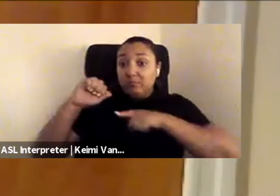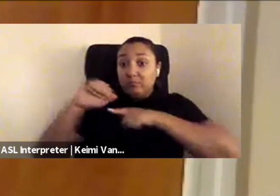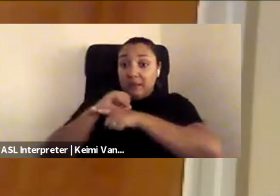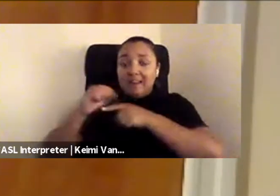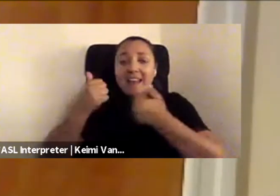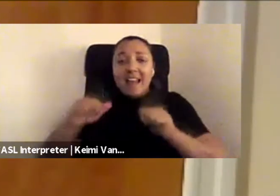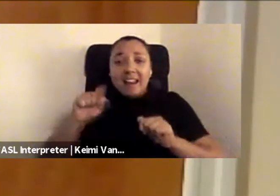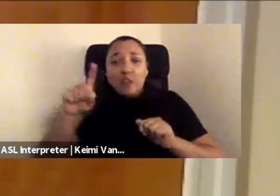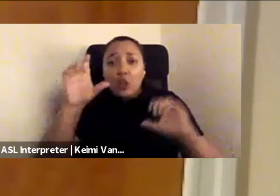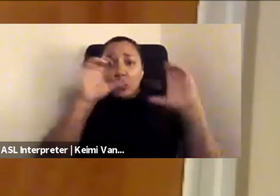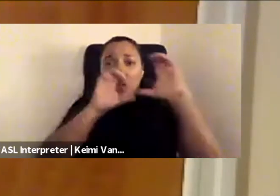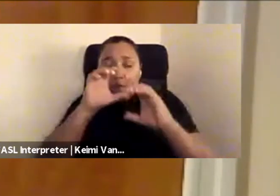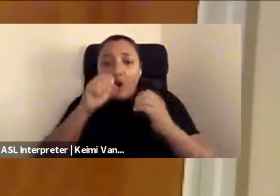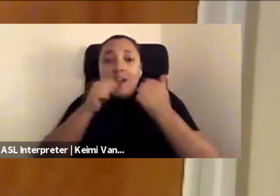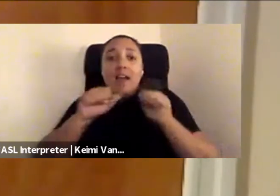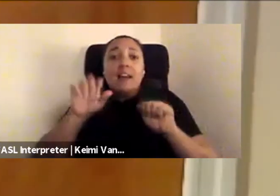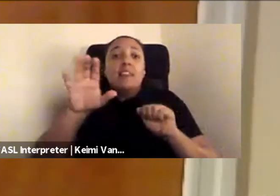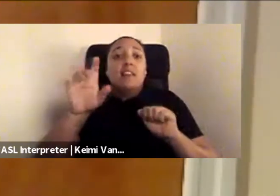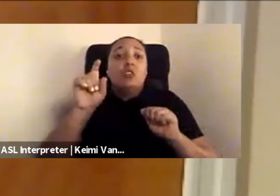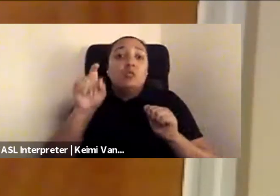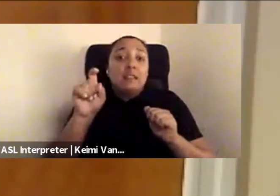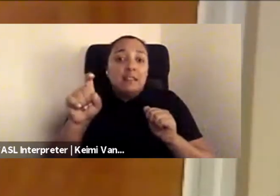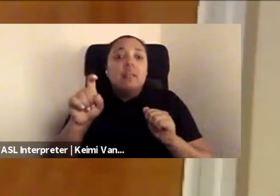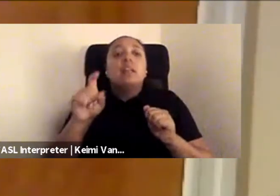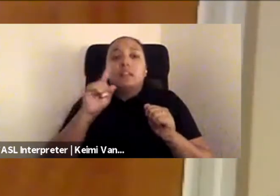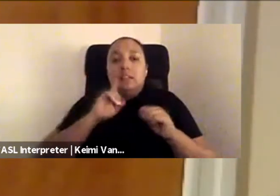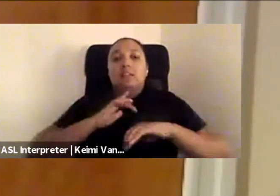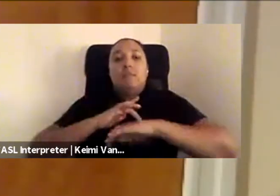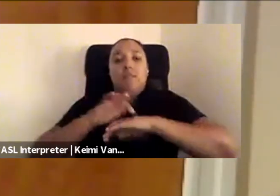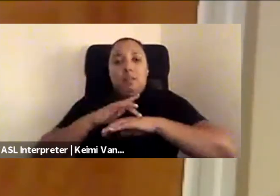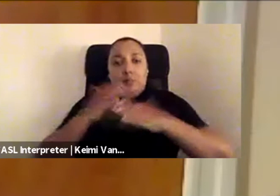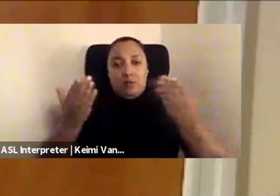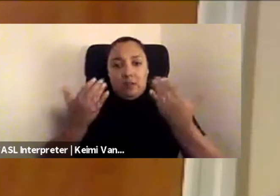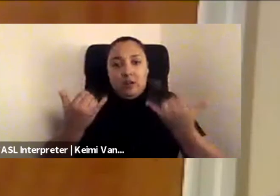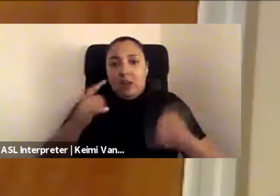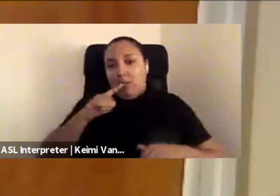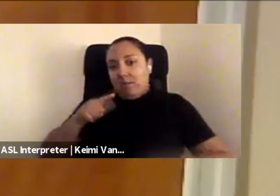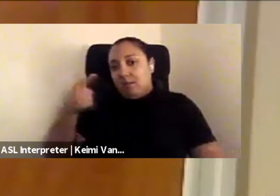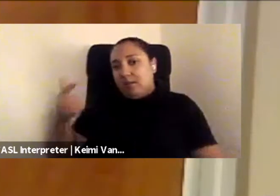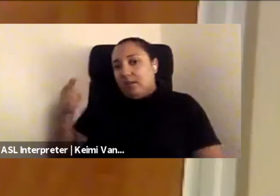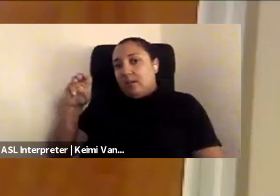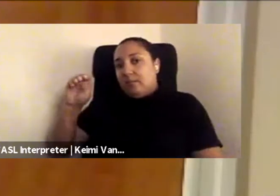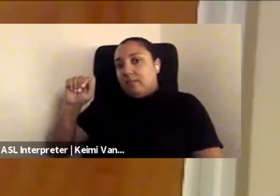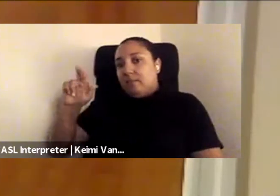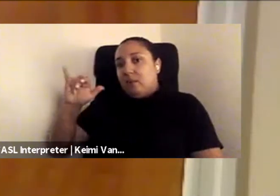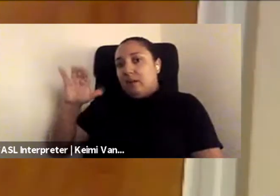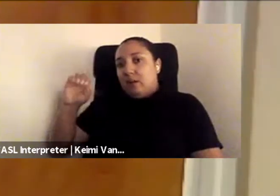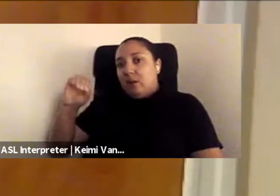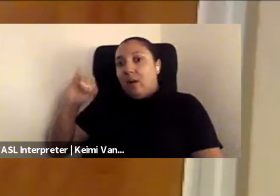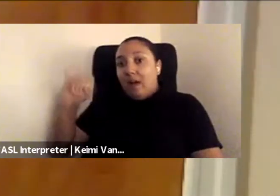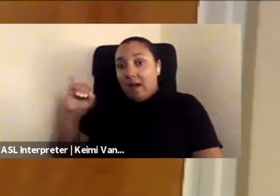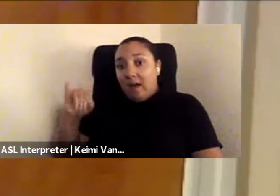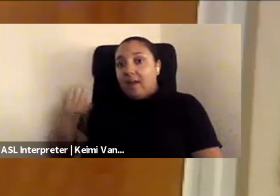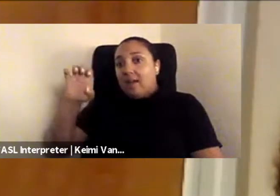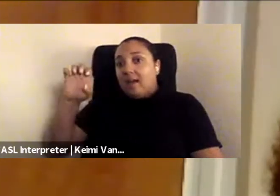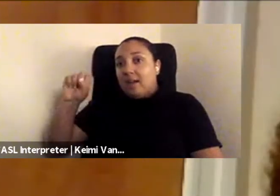have to offer is on the table here. But first, we're going to pass it off to Mario I. Espinoza to kick off the